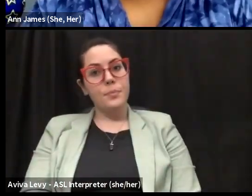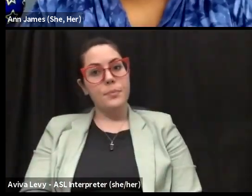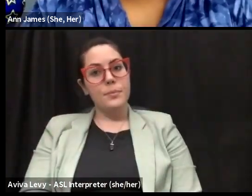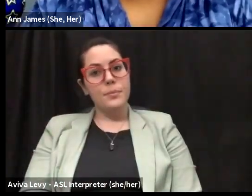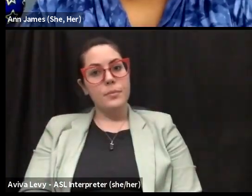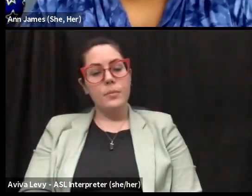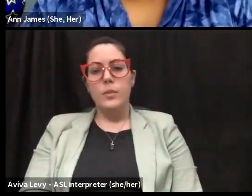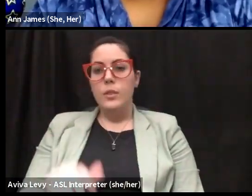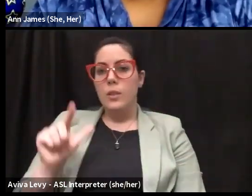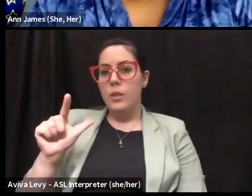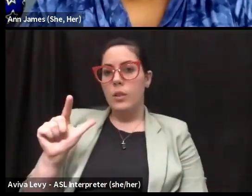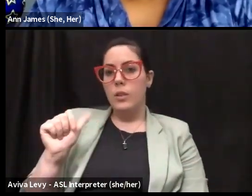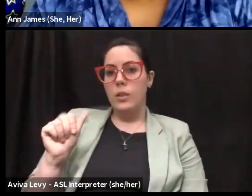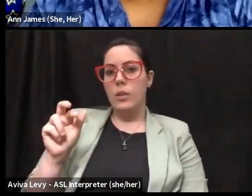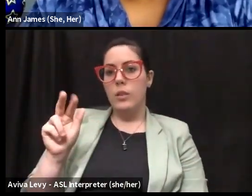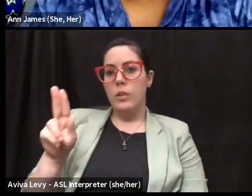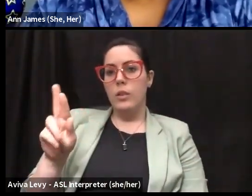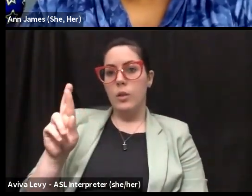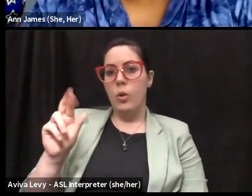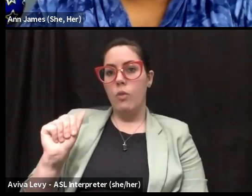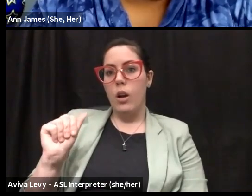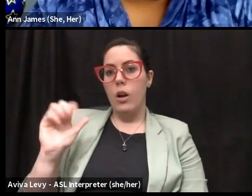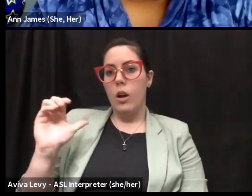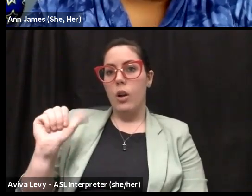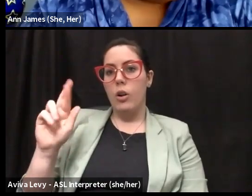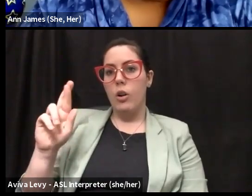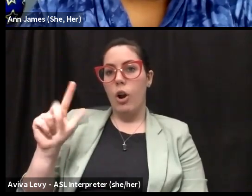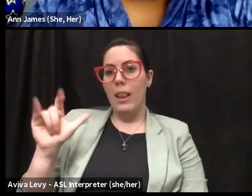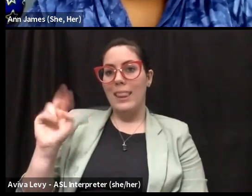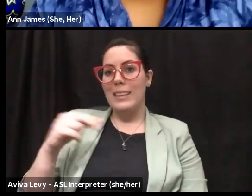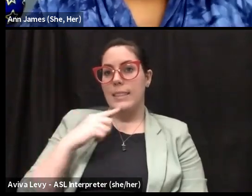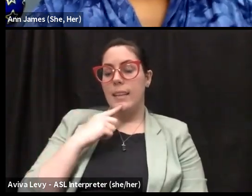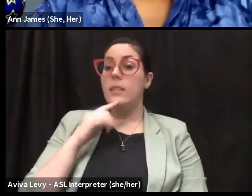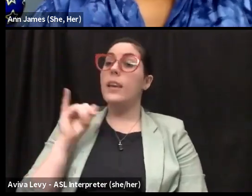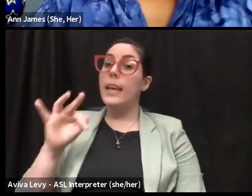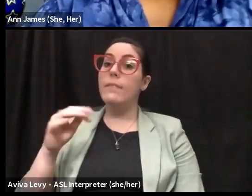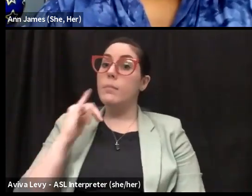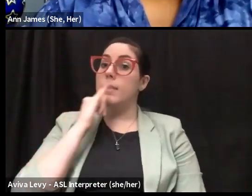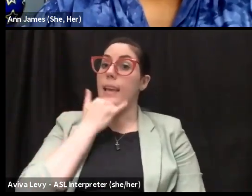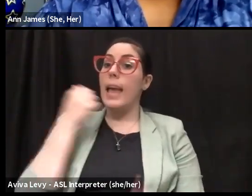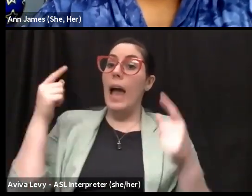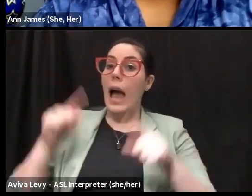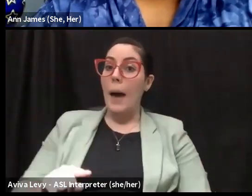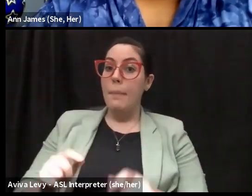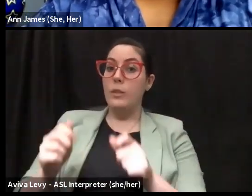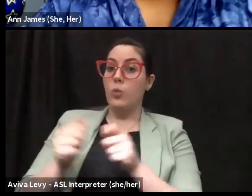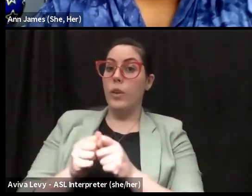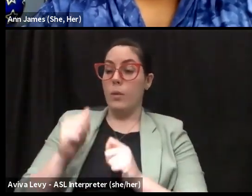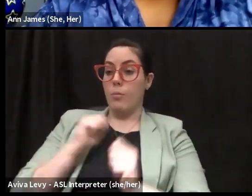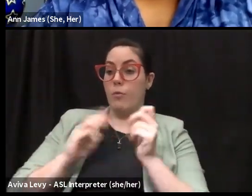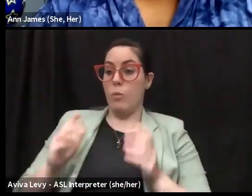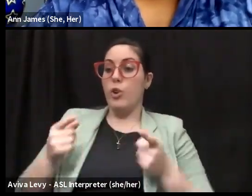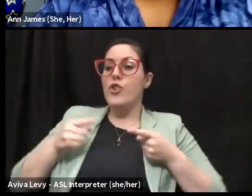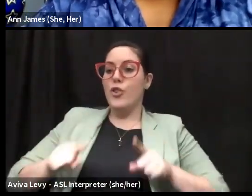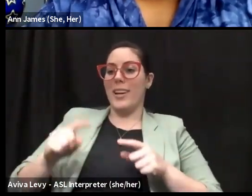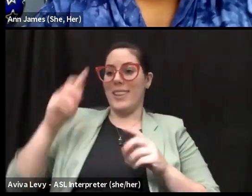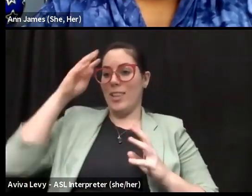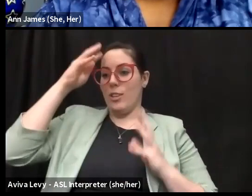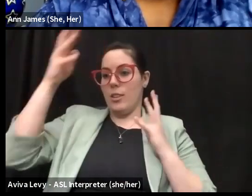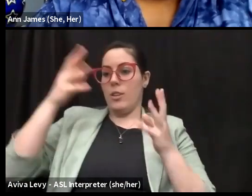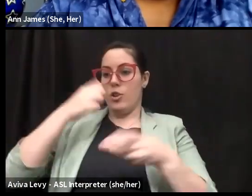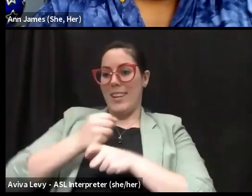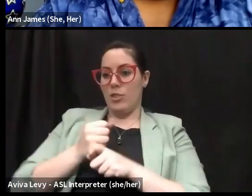Laura Carlin asks, when a mistake has been made by a performer in the creation process, how do you help them